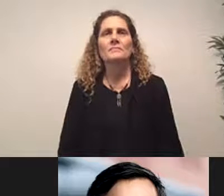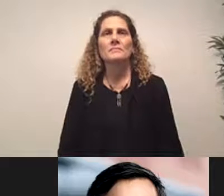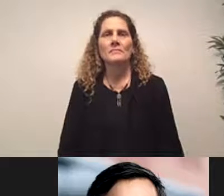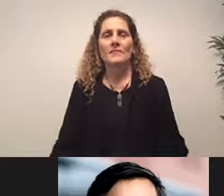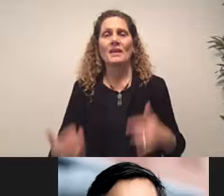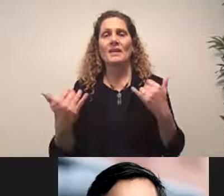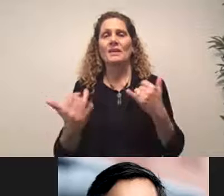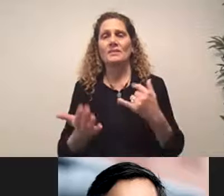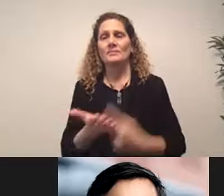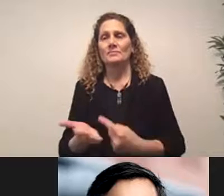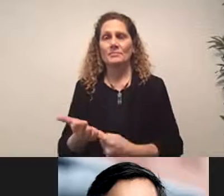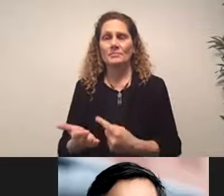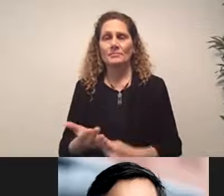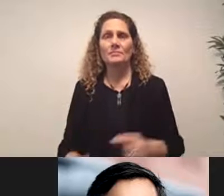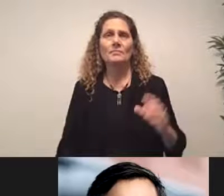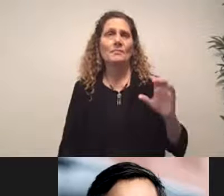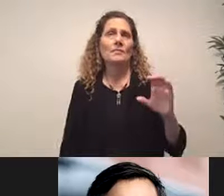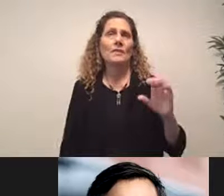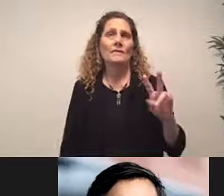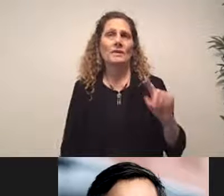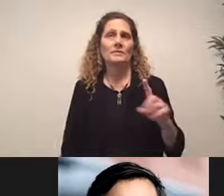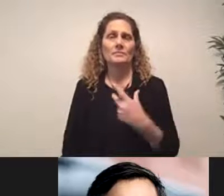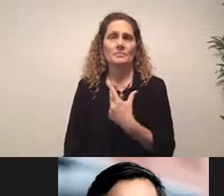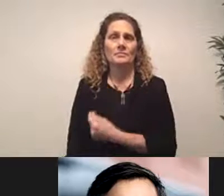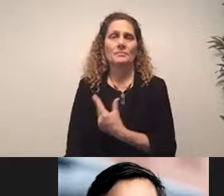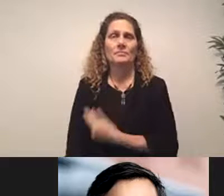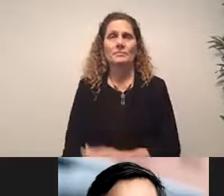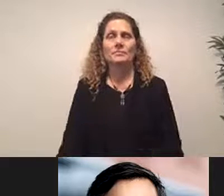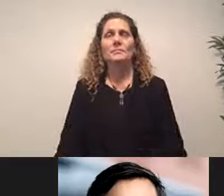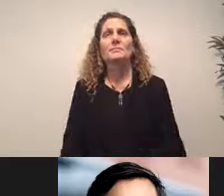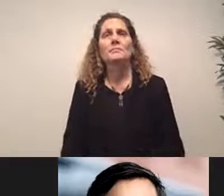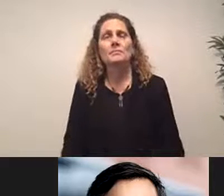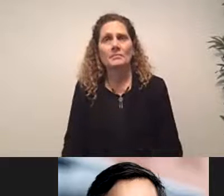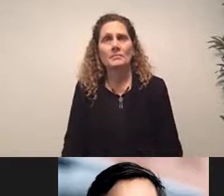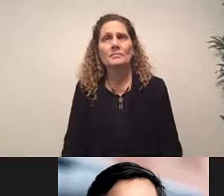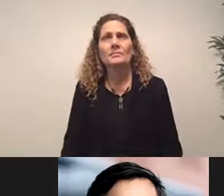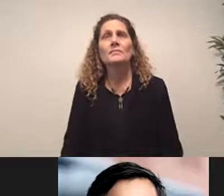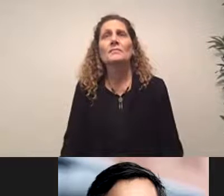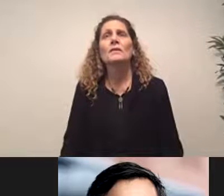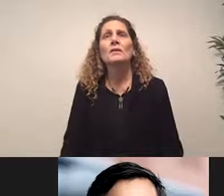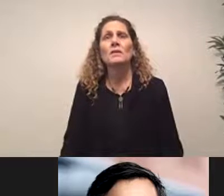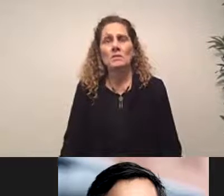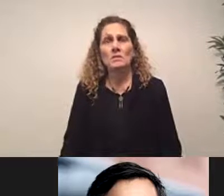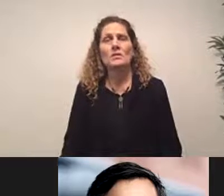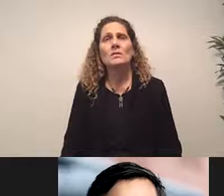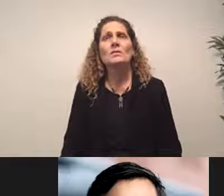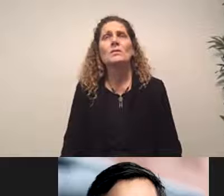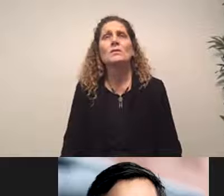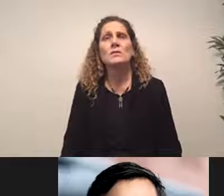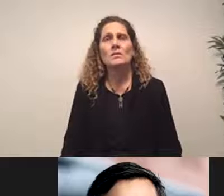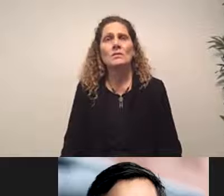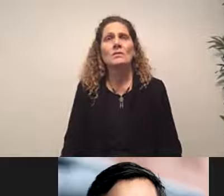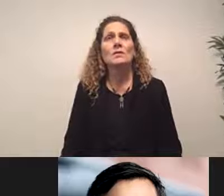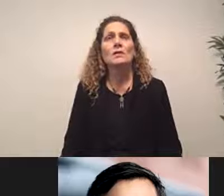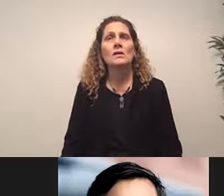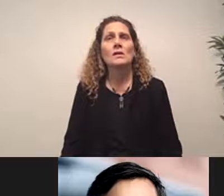become available, and with that focus on critical infrastructure, we know that things are going to change in the coming weeks. Dr.